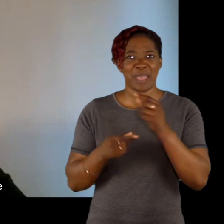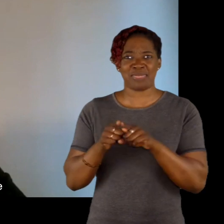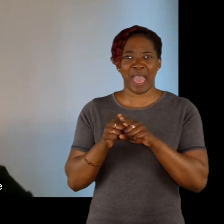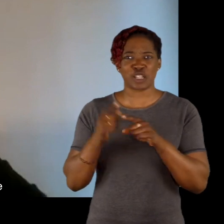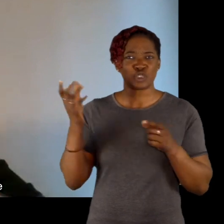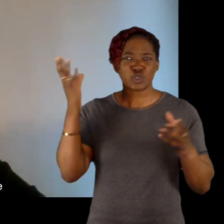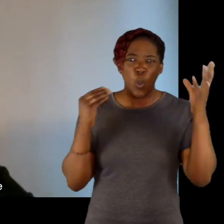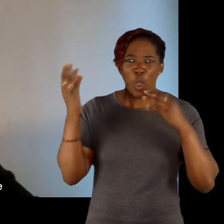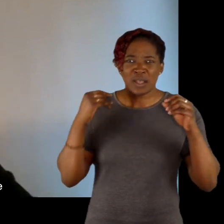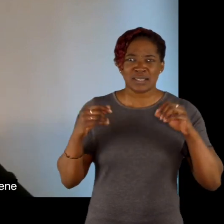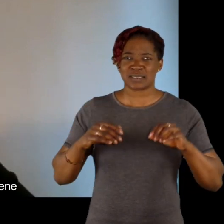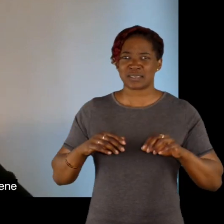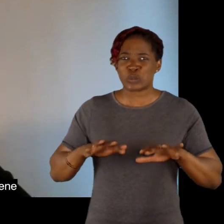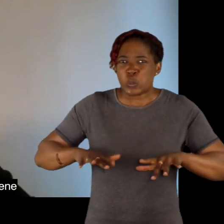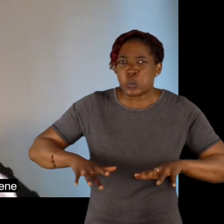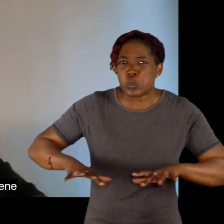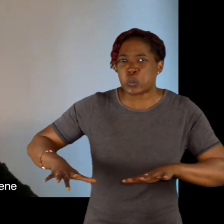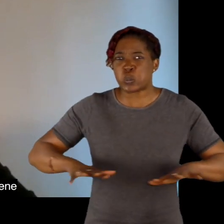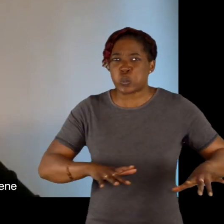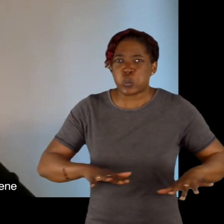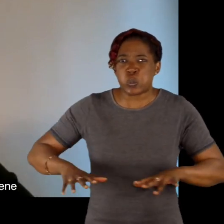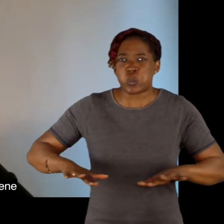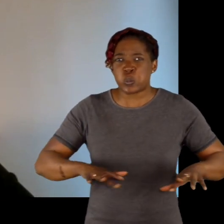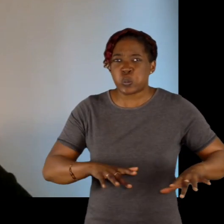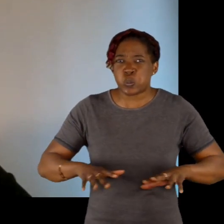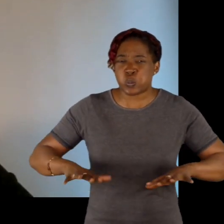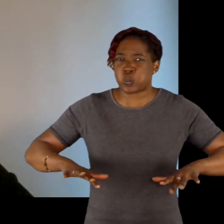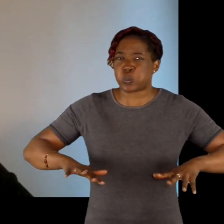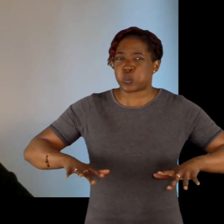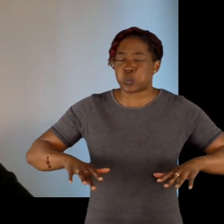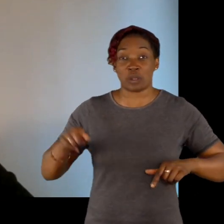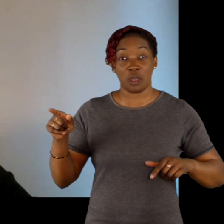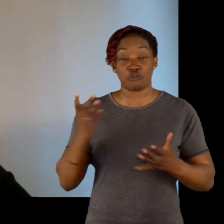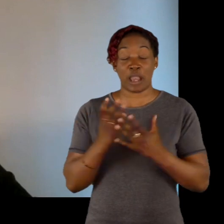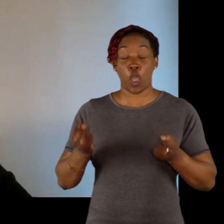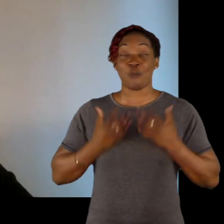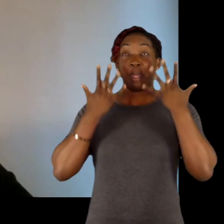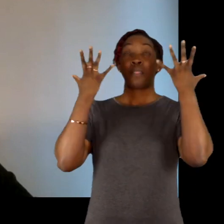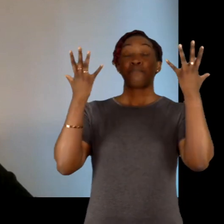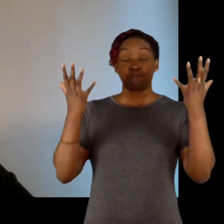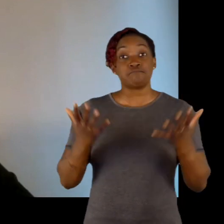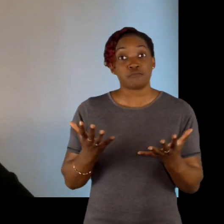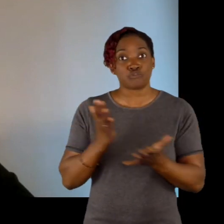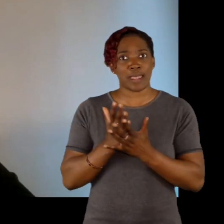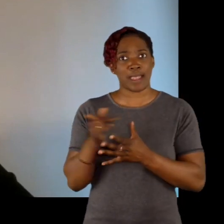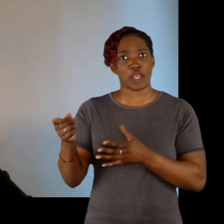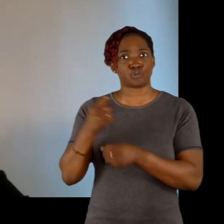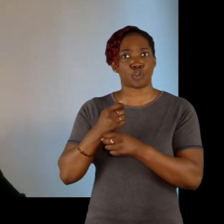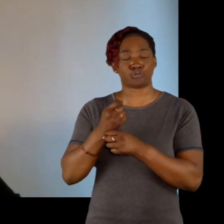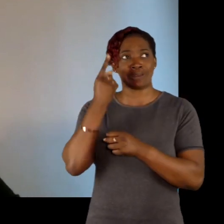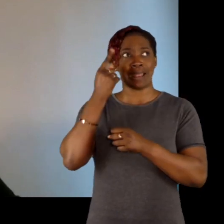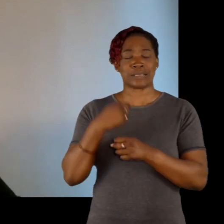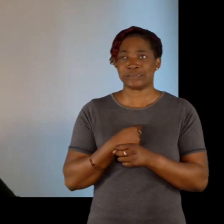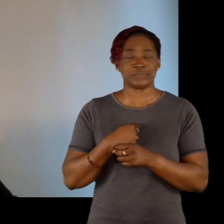it, but the kind of noise just kind of overwhelms the scene, and it really highlights how George